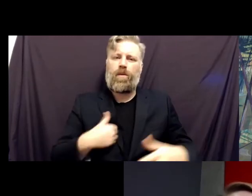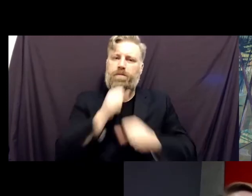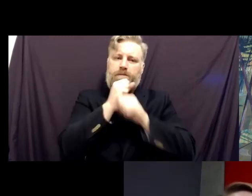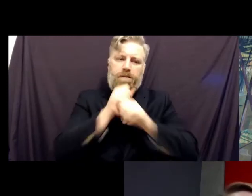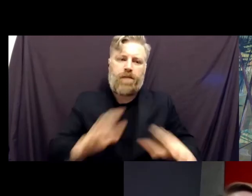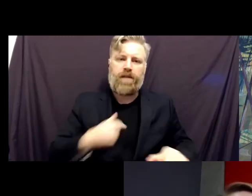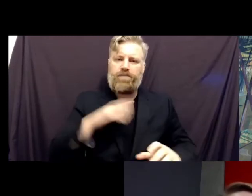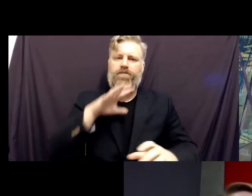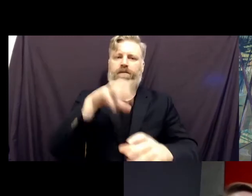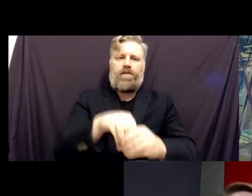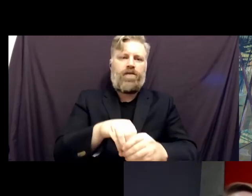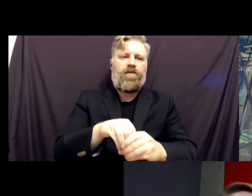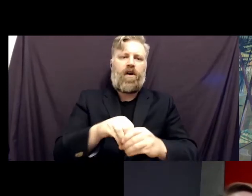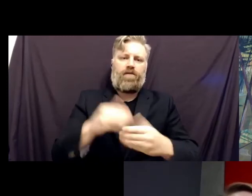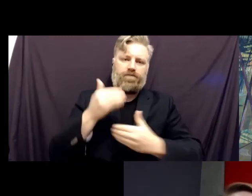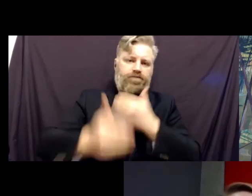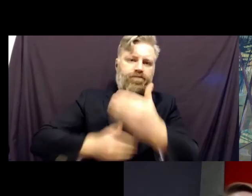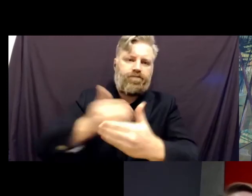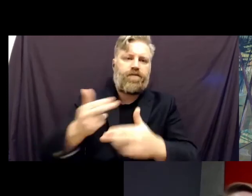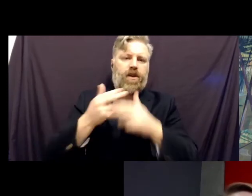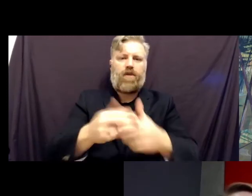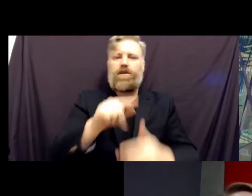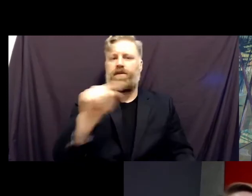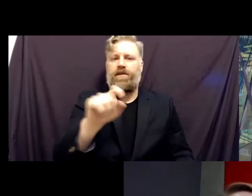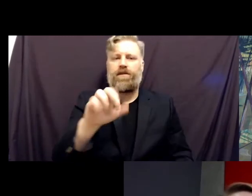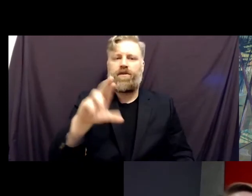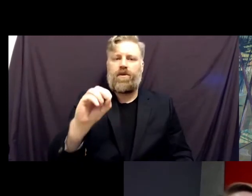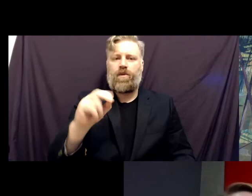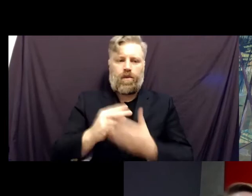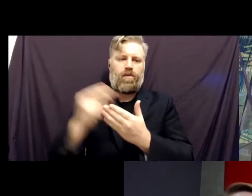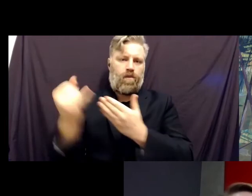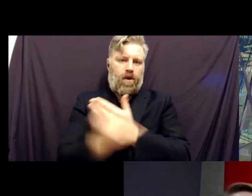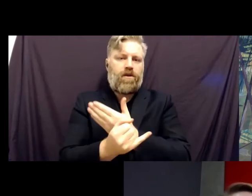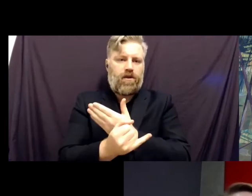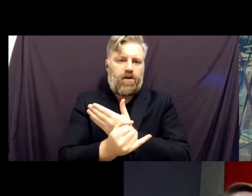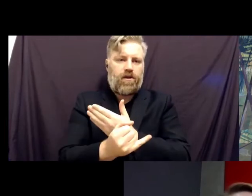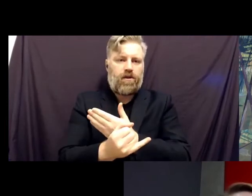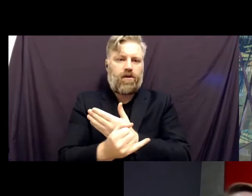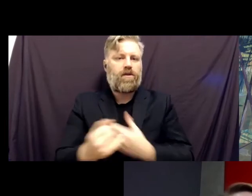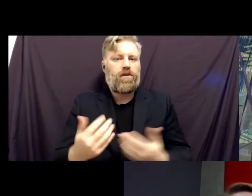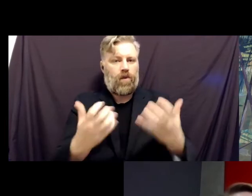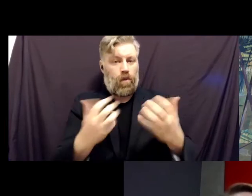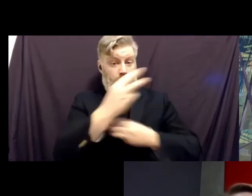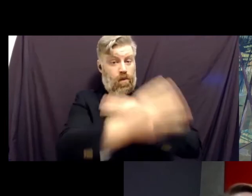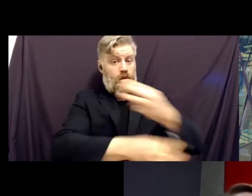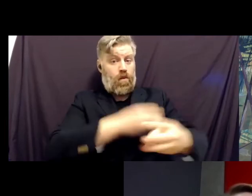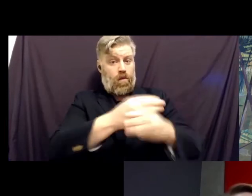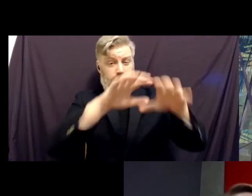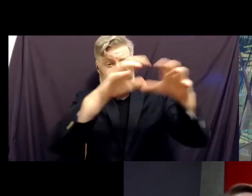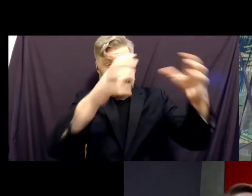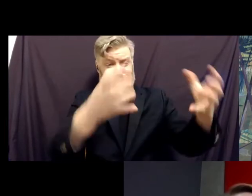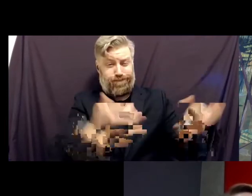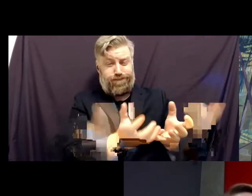a movement called the Zero Project, changing the world together with you